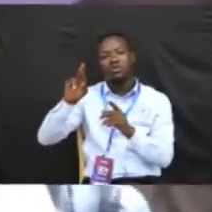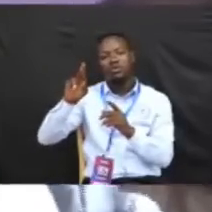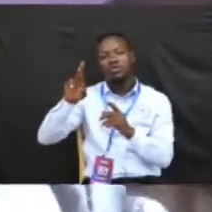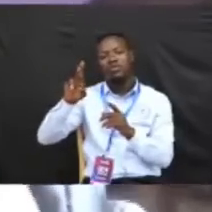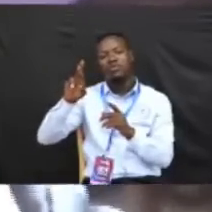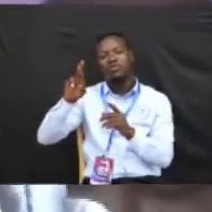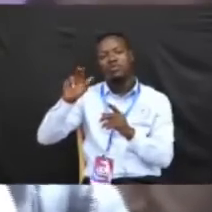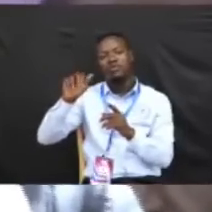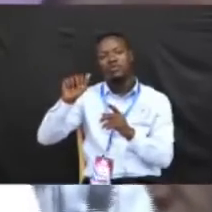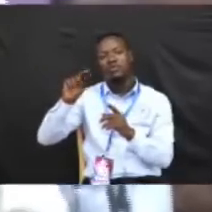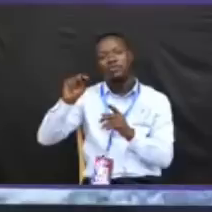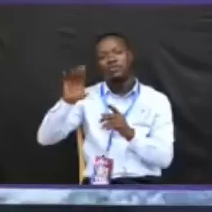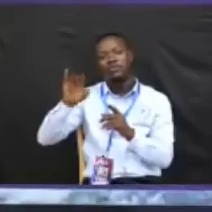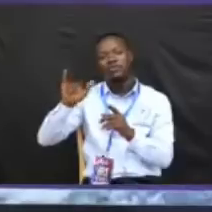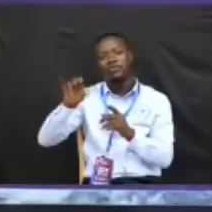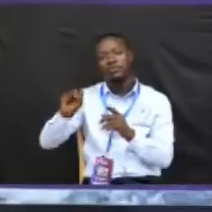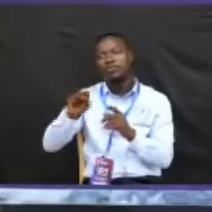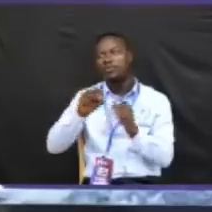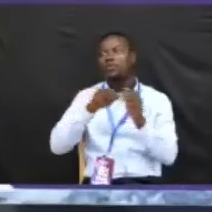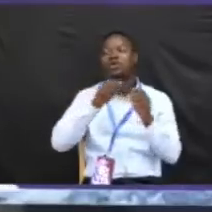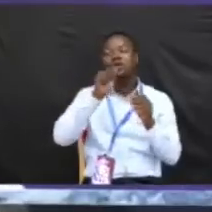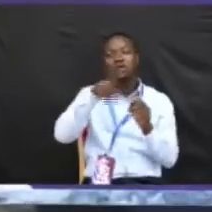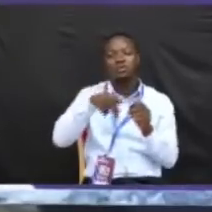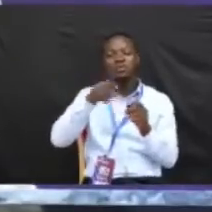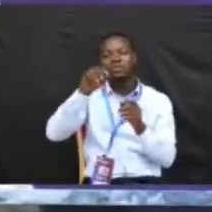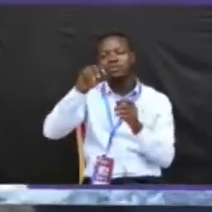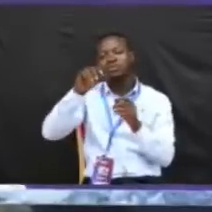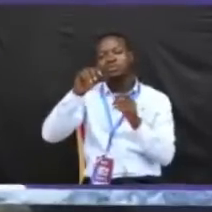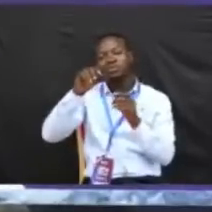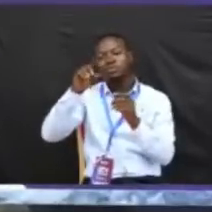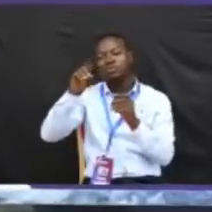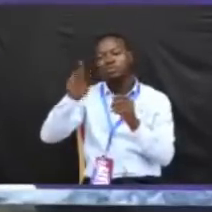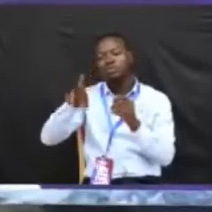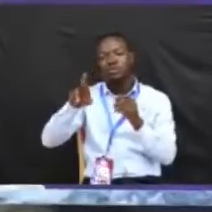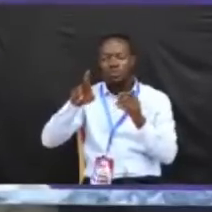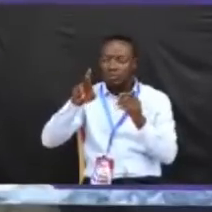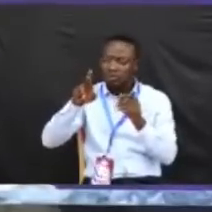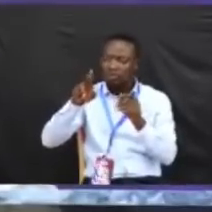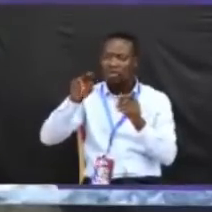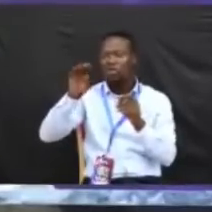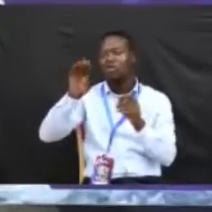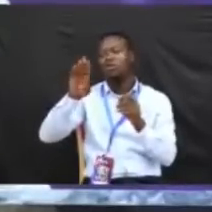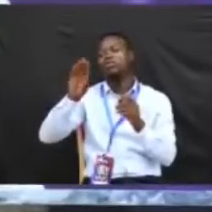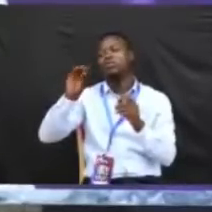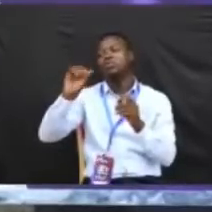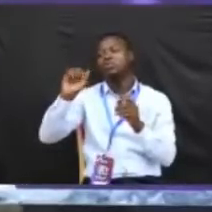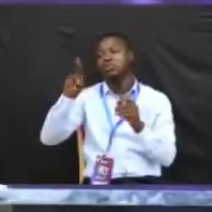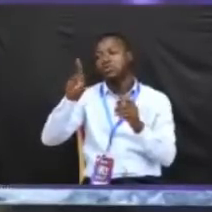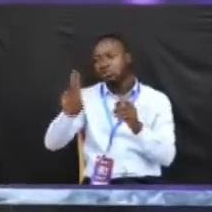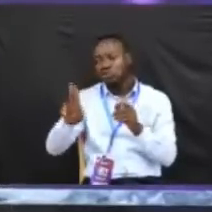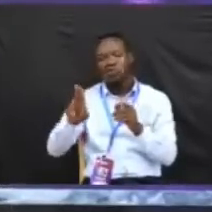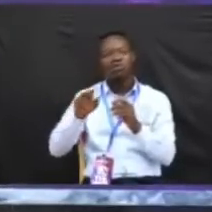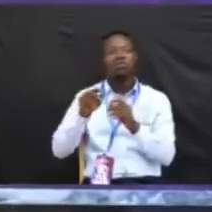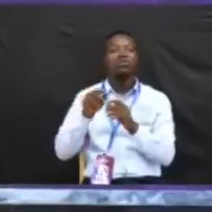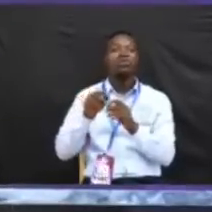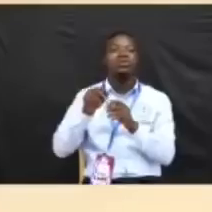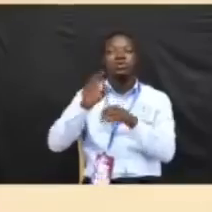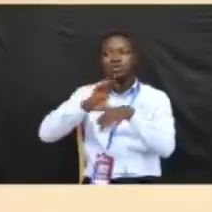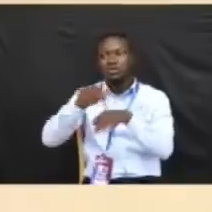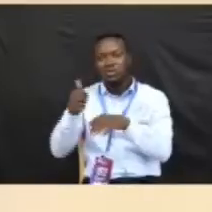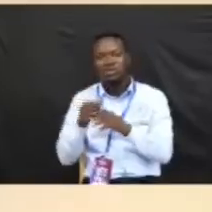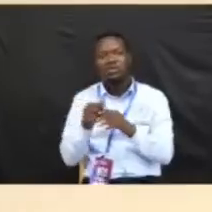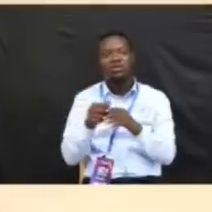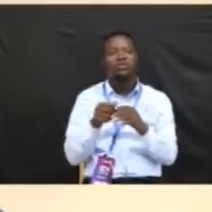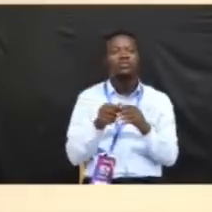Apostle Dr. Anibum, founder and general overseas, Jesus Generation Evangelistic Ministry. Right.